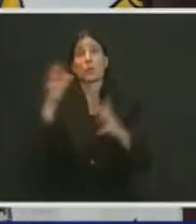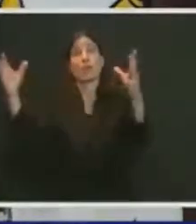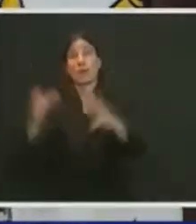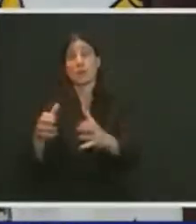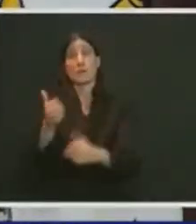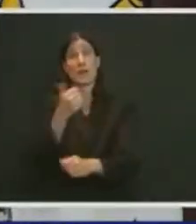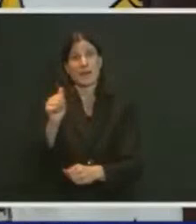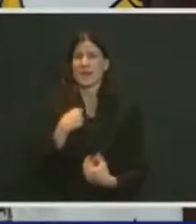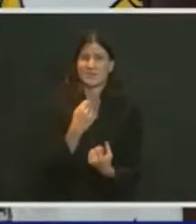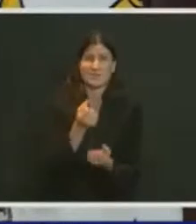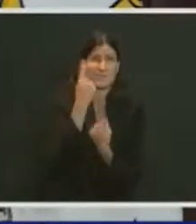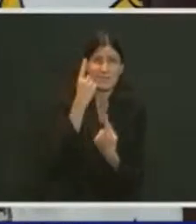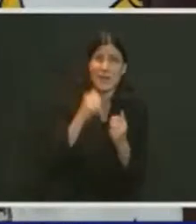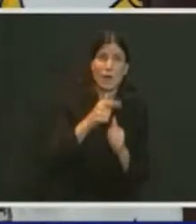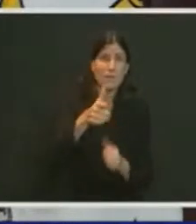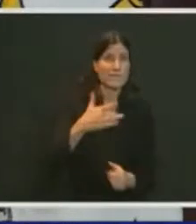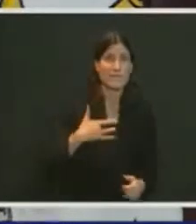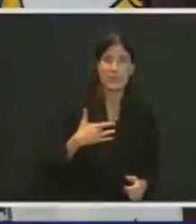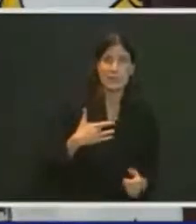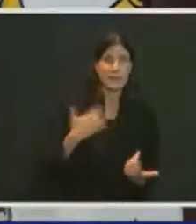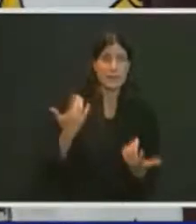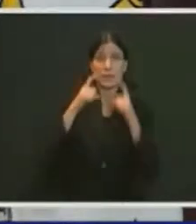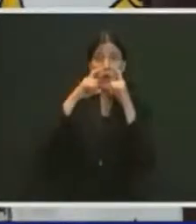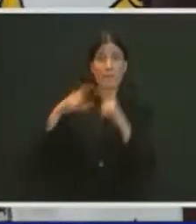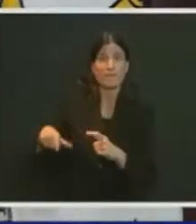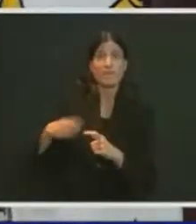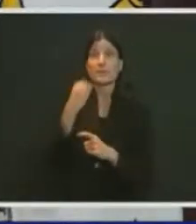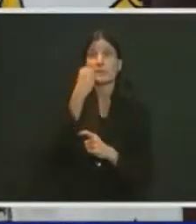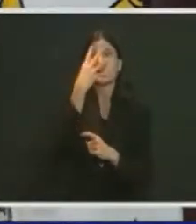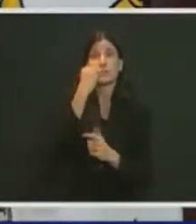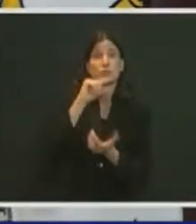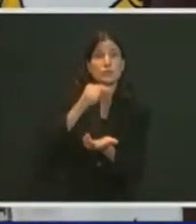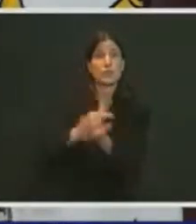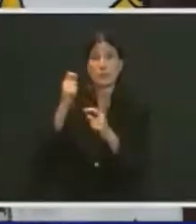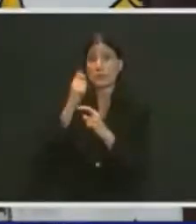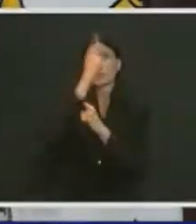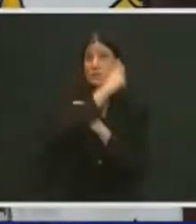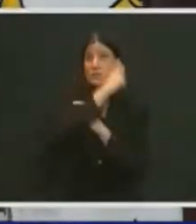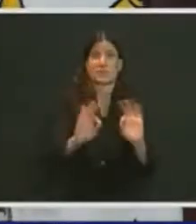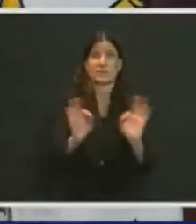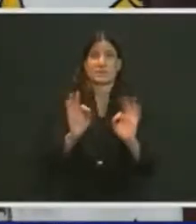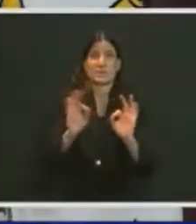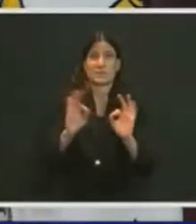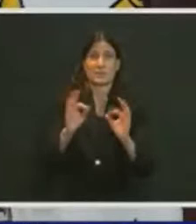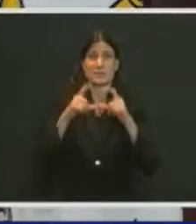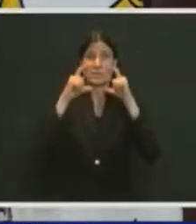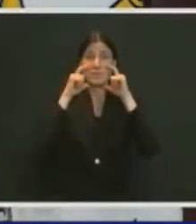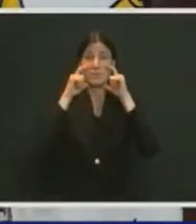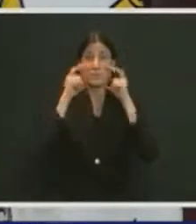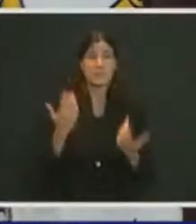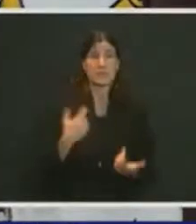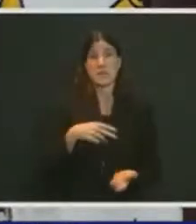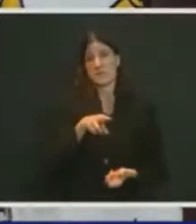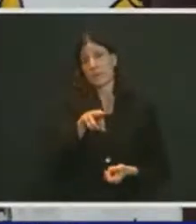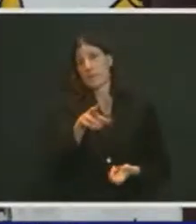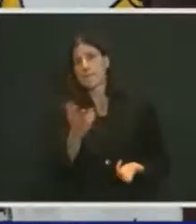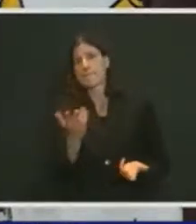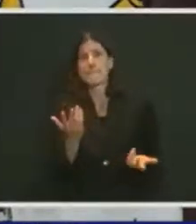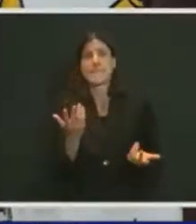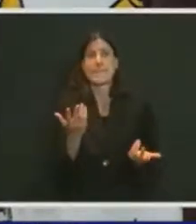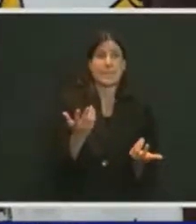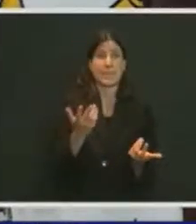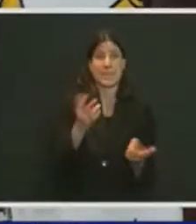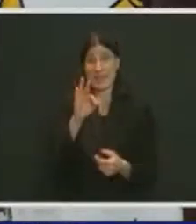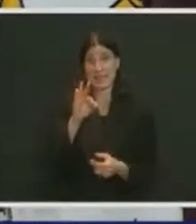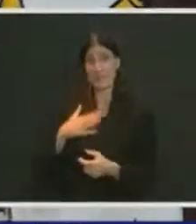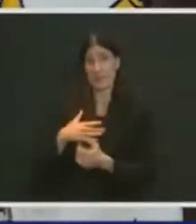lot of creative solutions, and we will embrace those creative solutions. If what you're saying is that Rhode needs to work more closely with